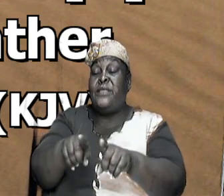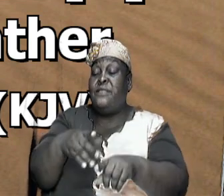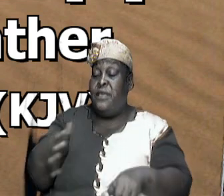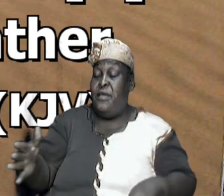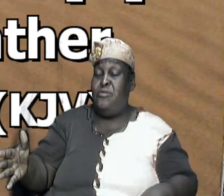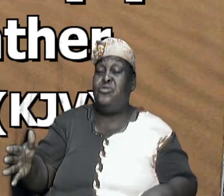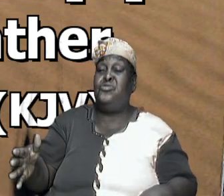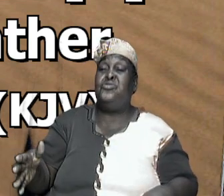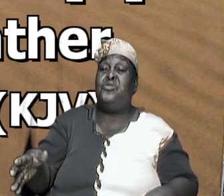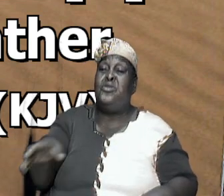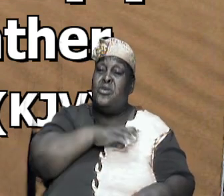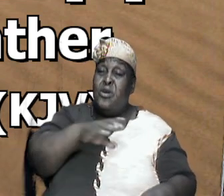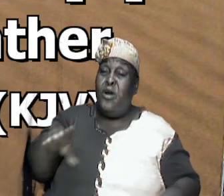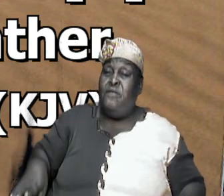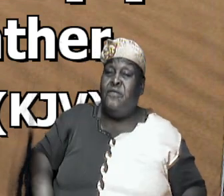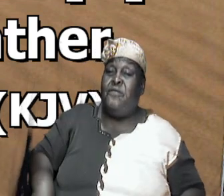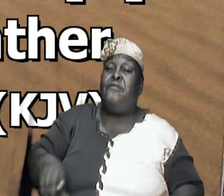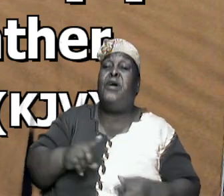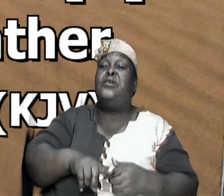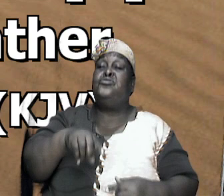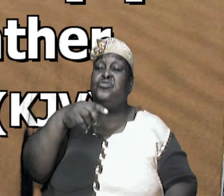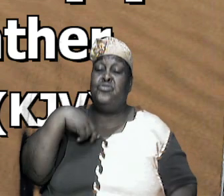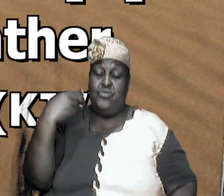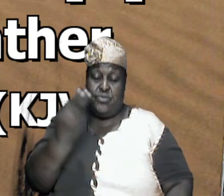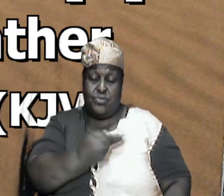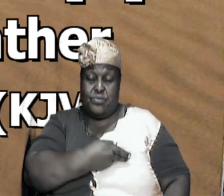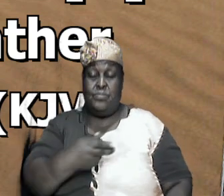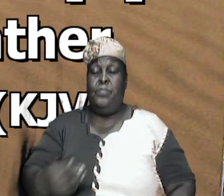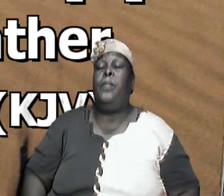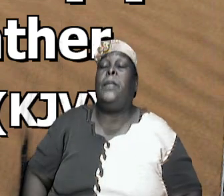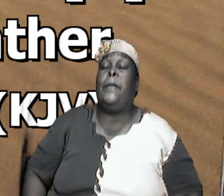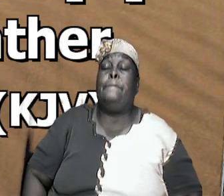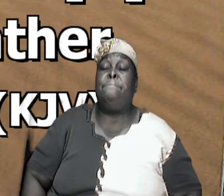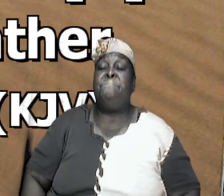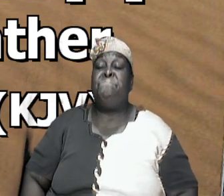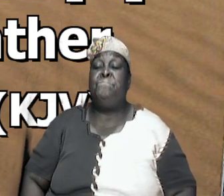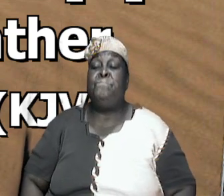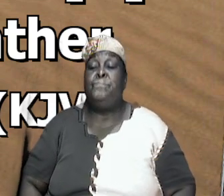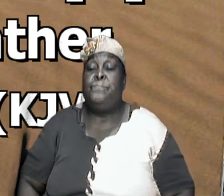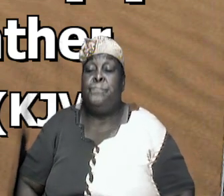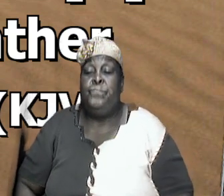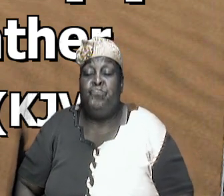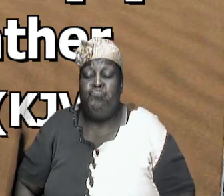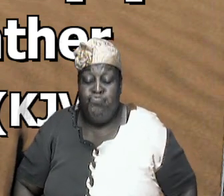aspects of Christ to us, right?